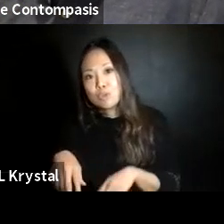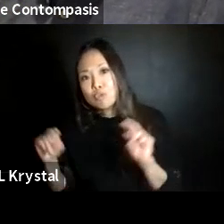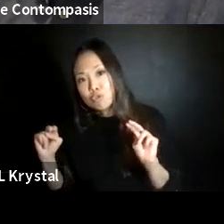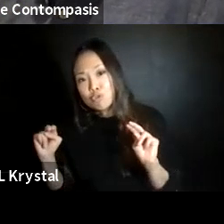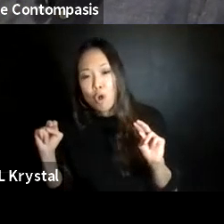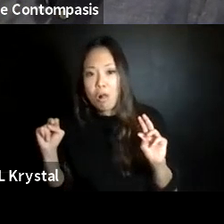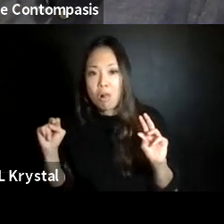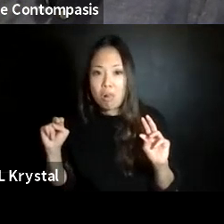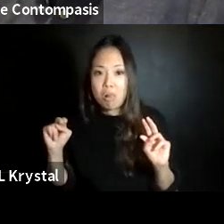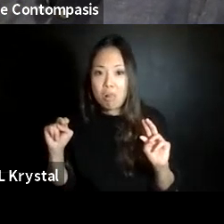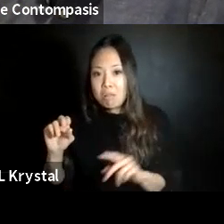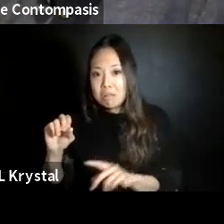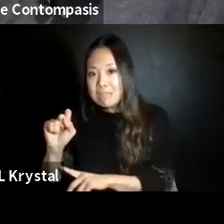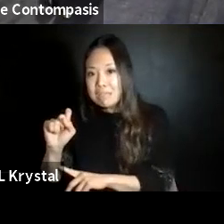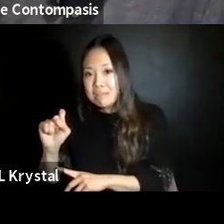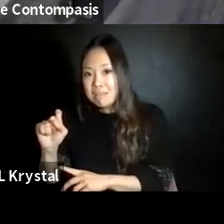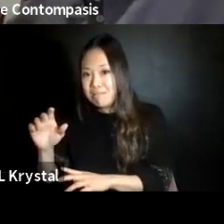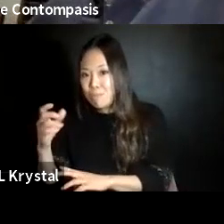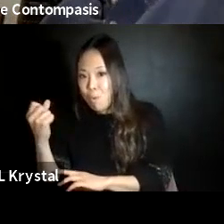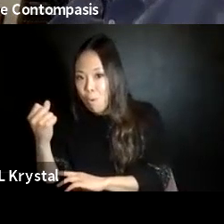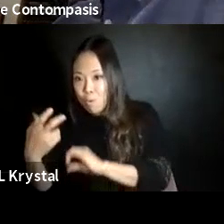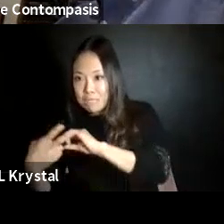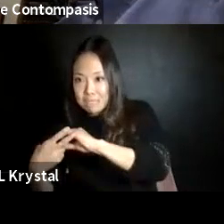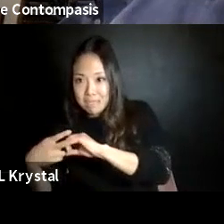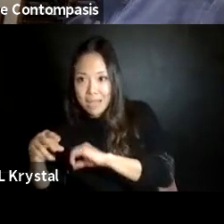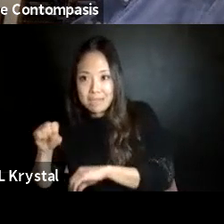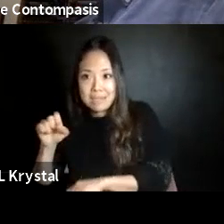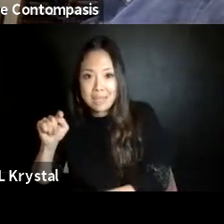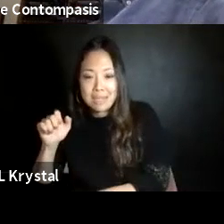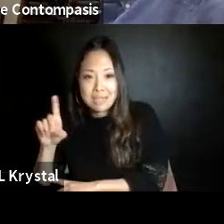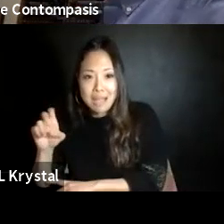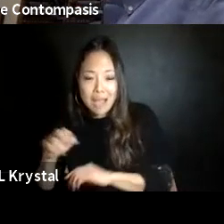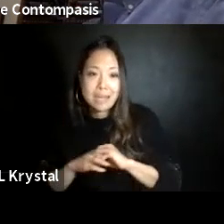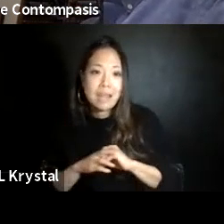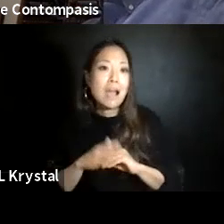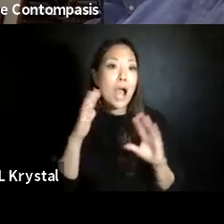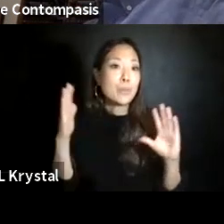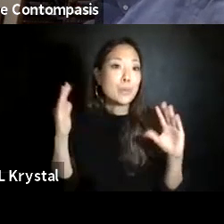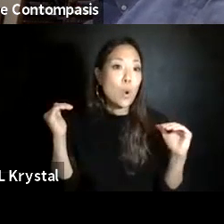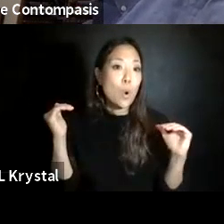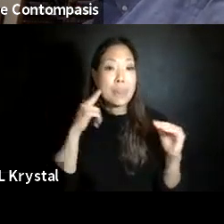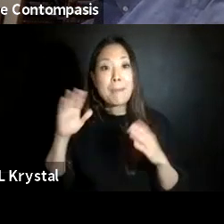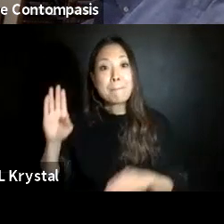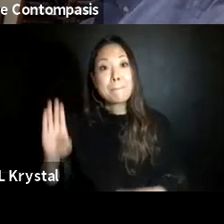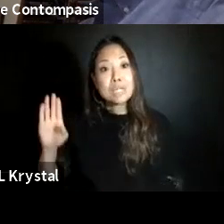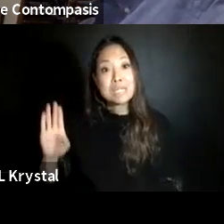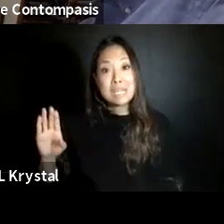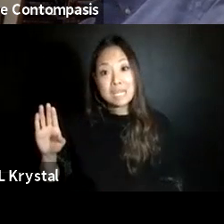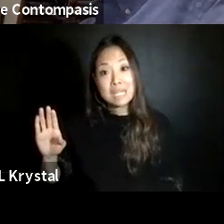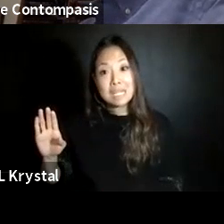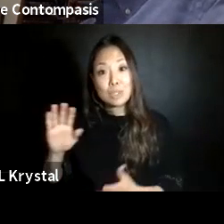that, particularly in the Boston Public School District, with such a broad diversity